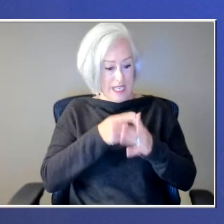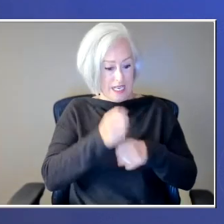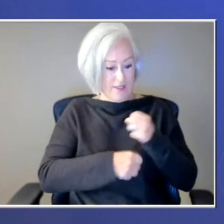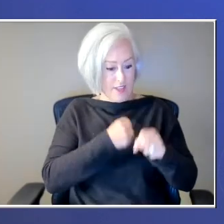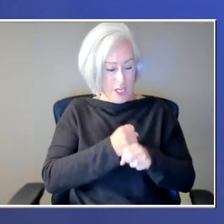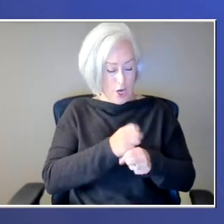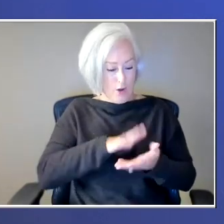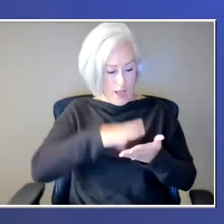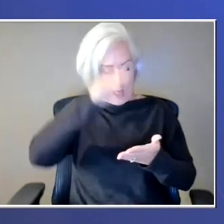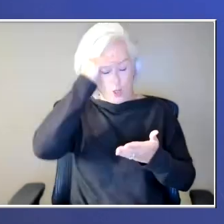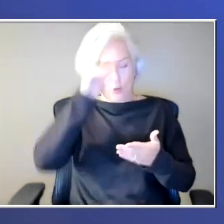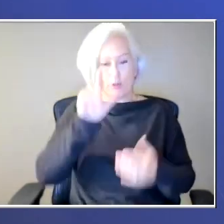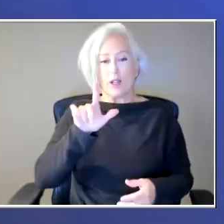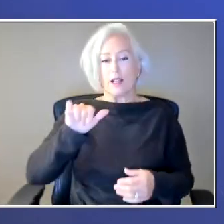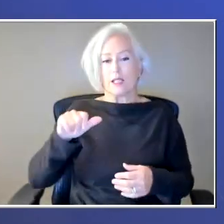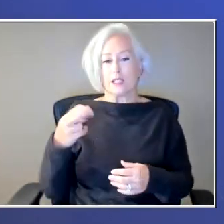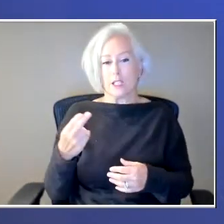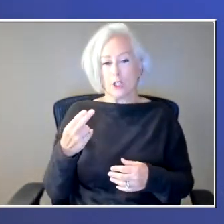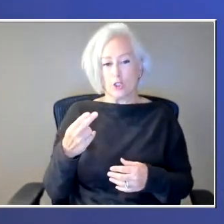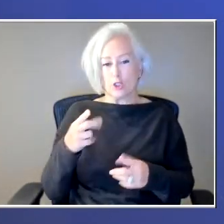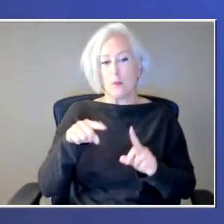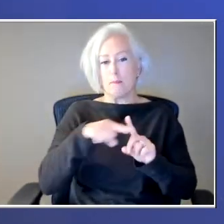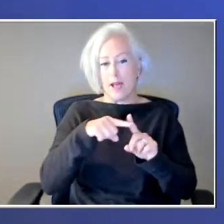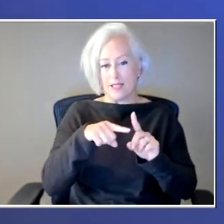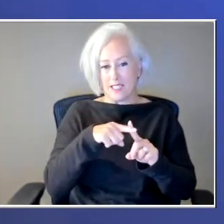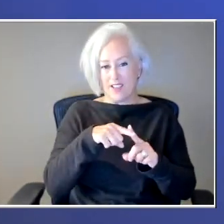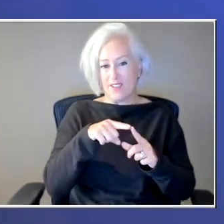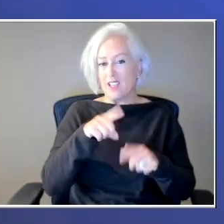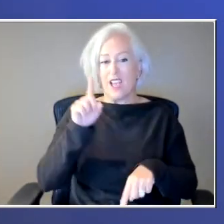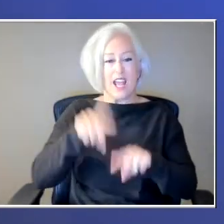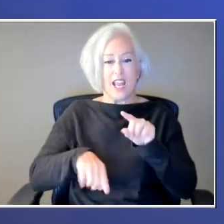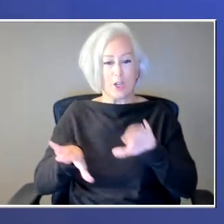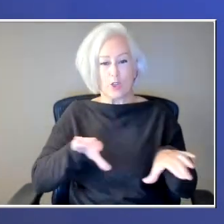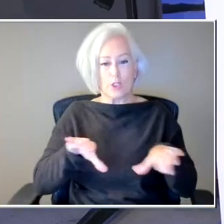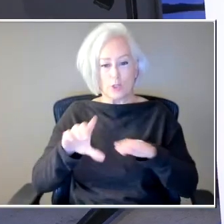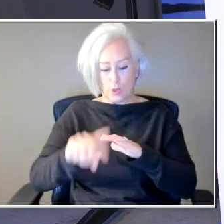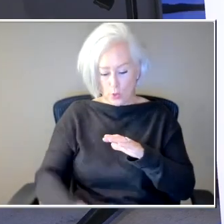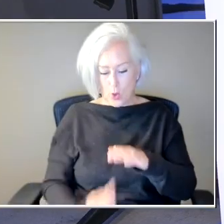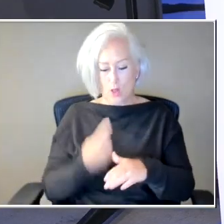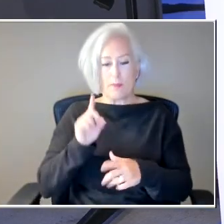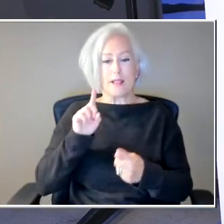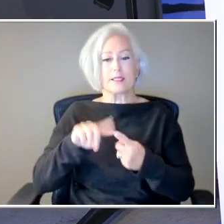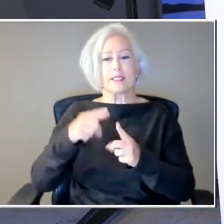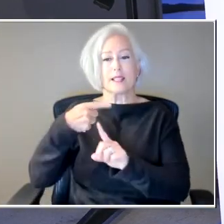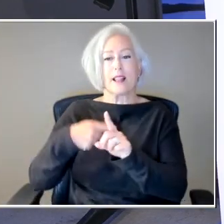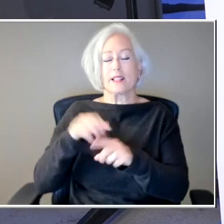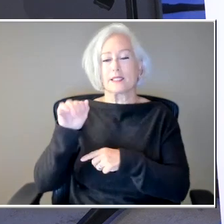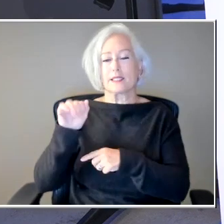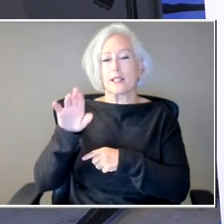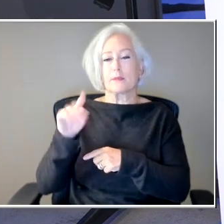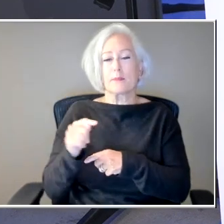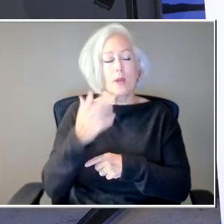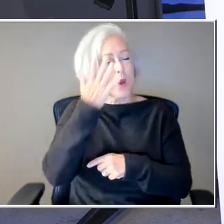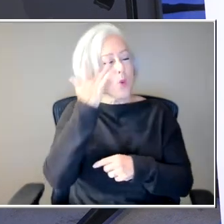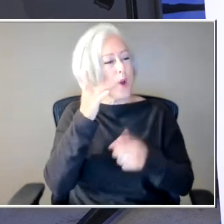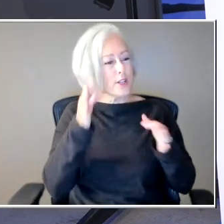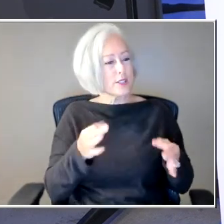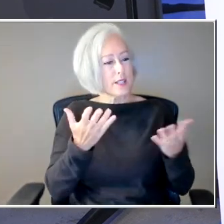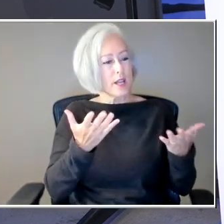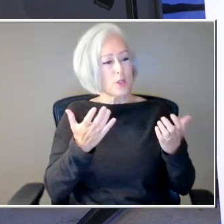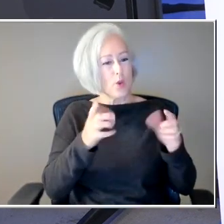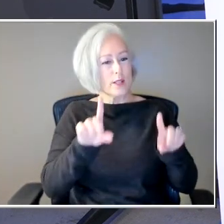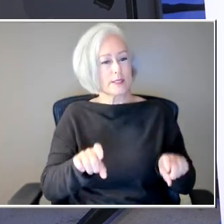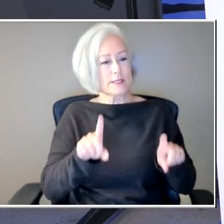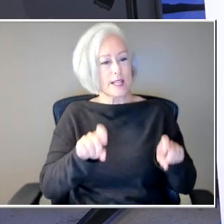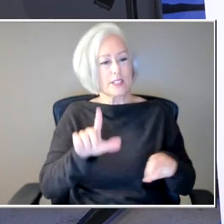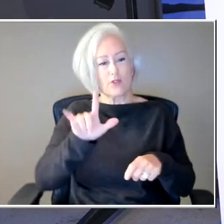I wasn't able to get in to do my colonoscopy until September. What prompted you to get the testing for Lynch syndrome? Was it because of the family